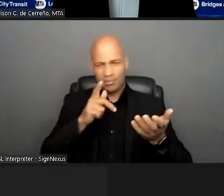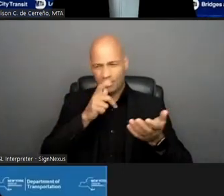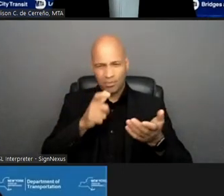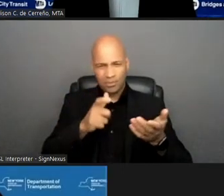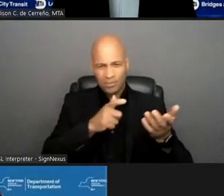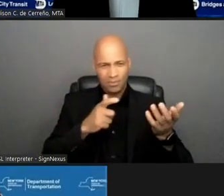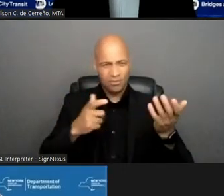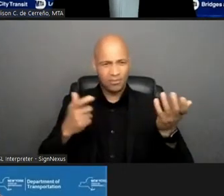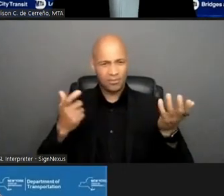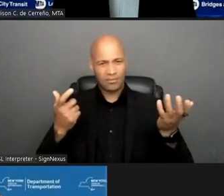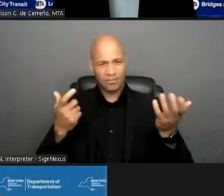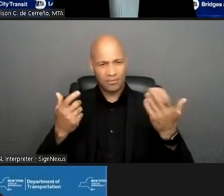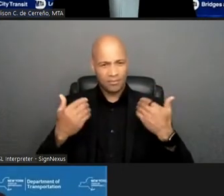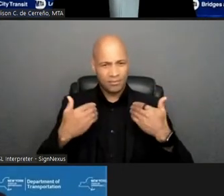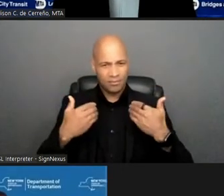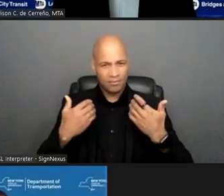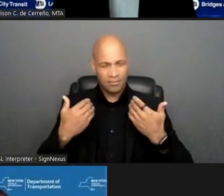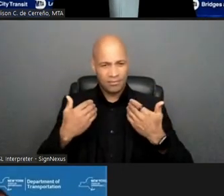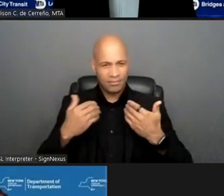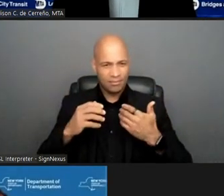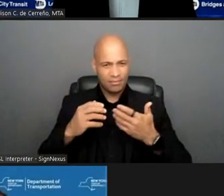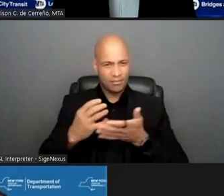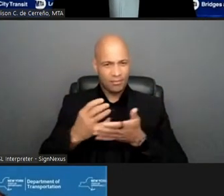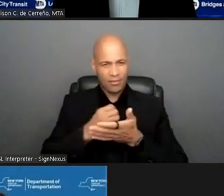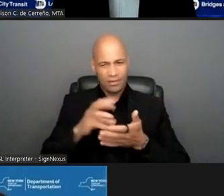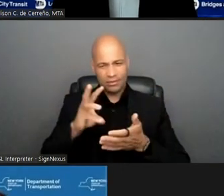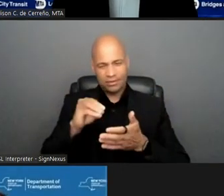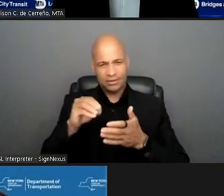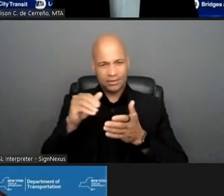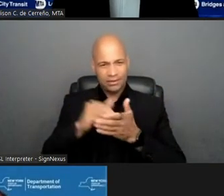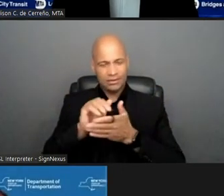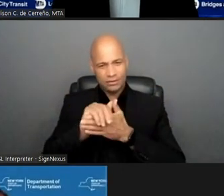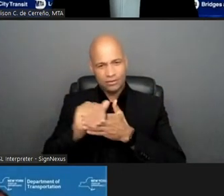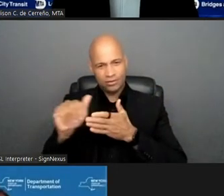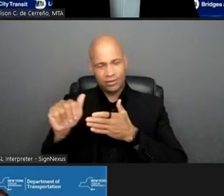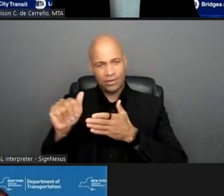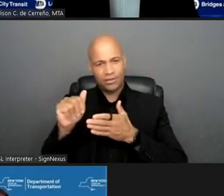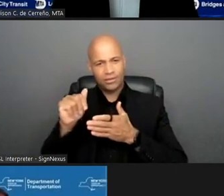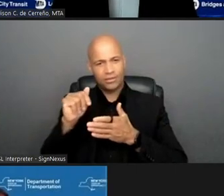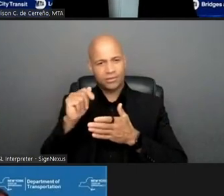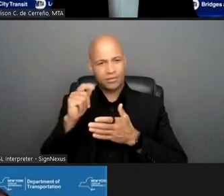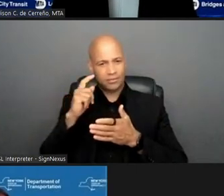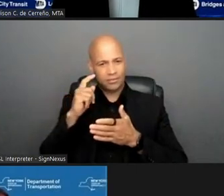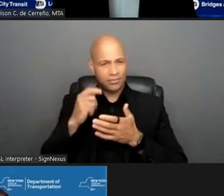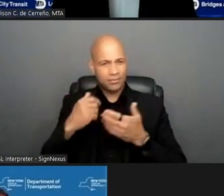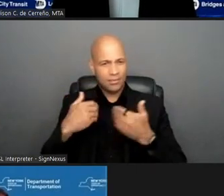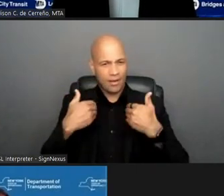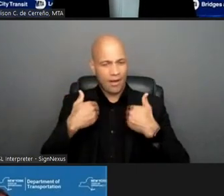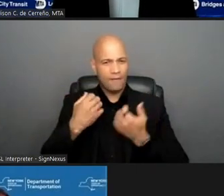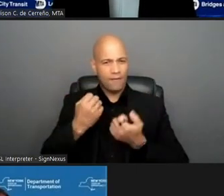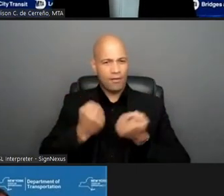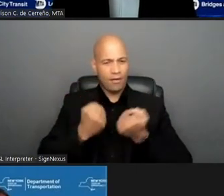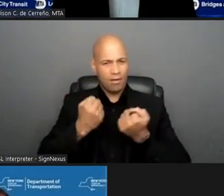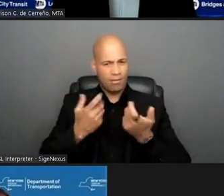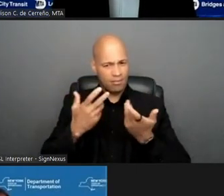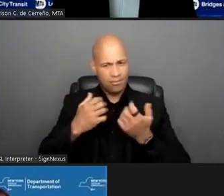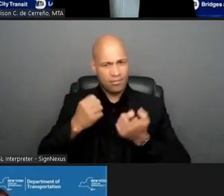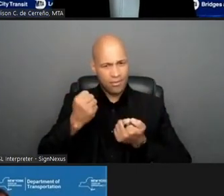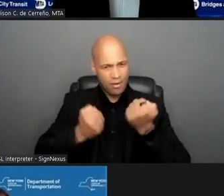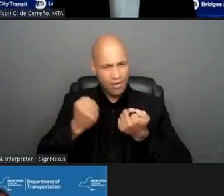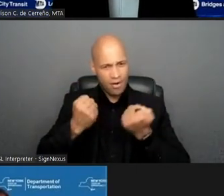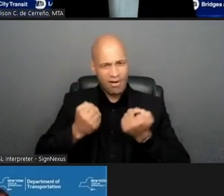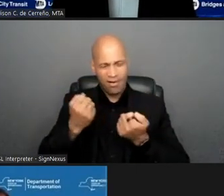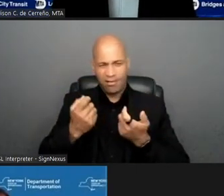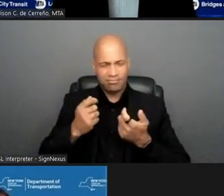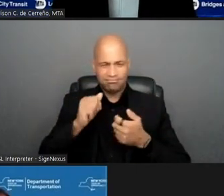and has a car and we are not privileged to join our cars it you know car is a major pain in the butt and